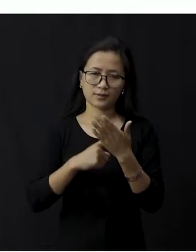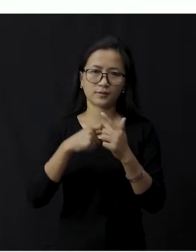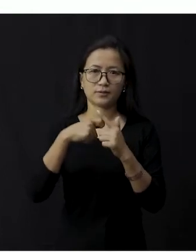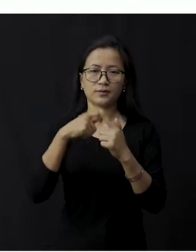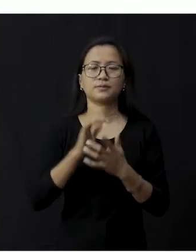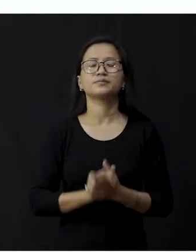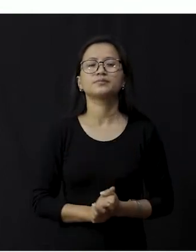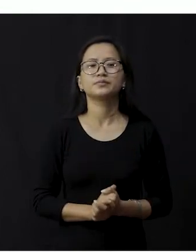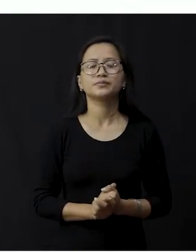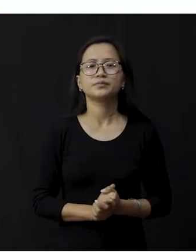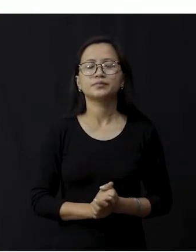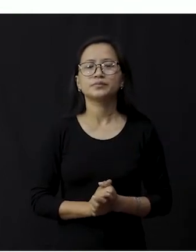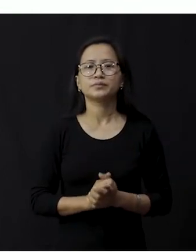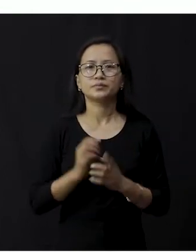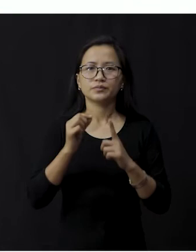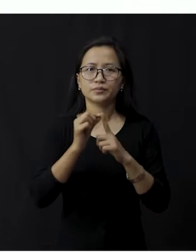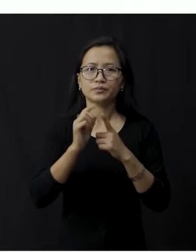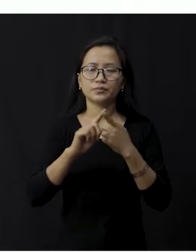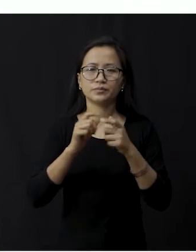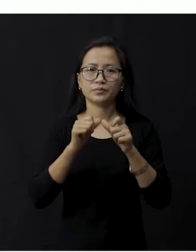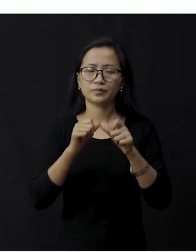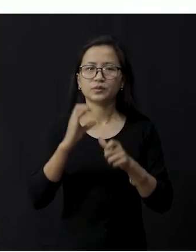P-E-A-C-O-C-K, peacock. Again,